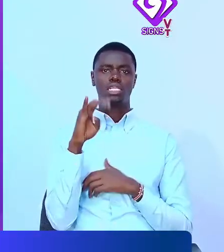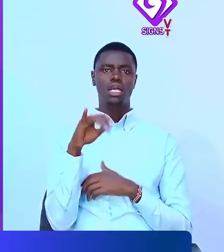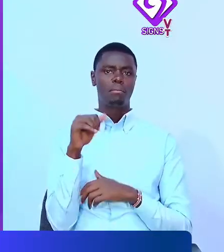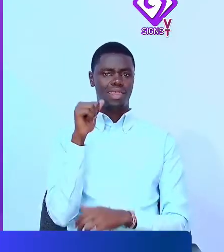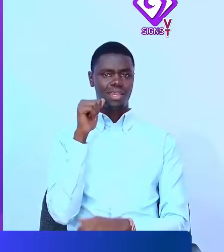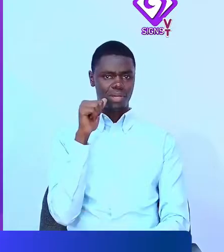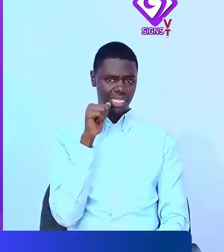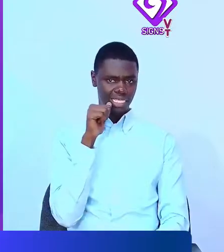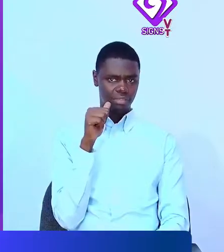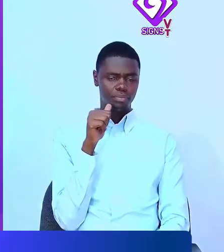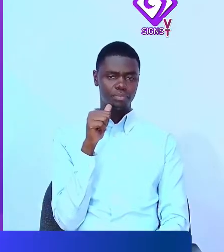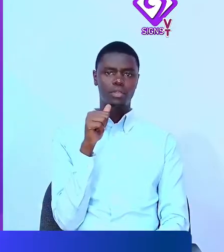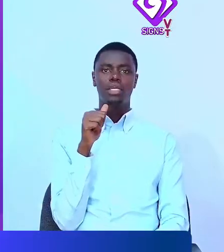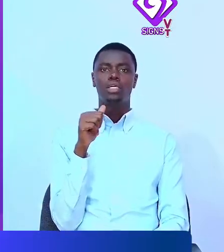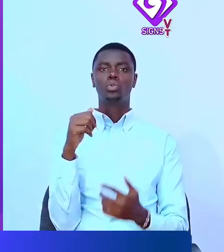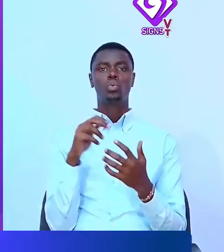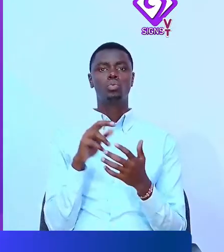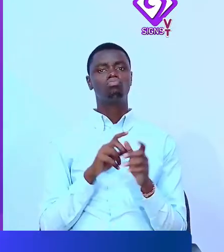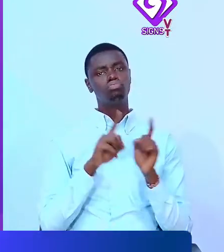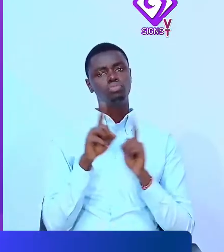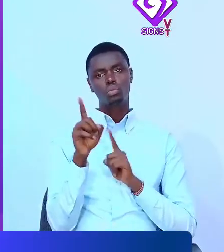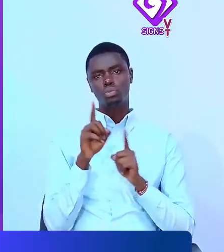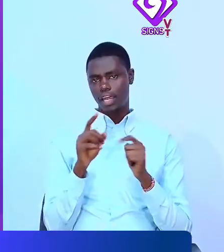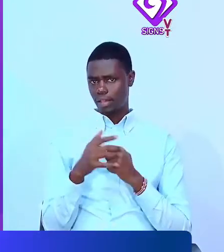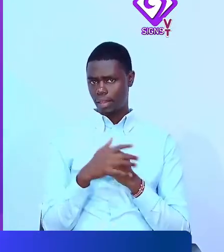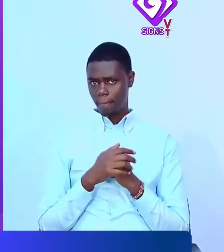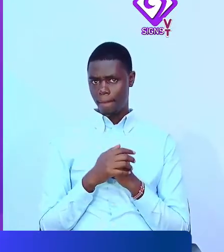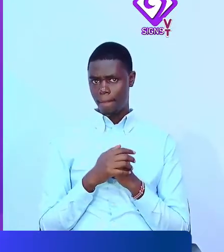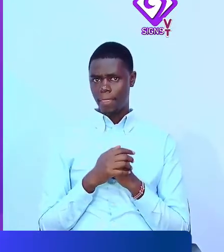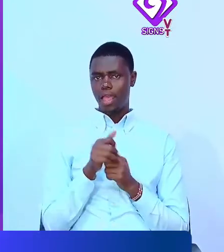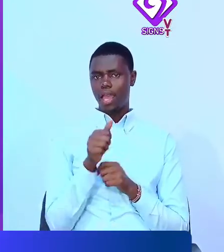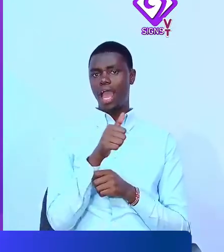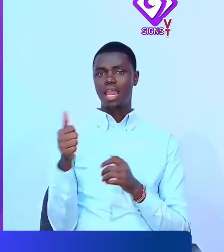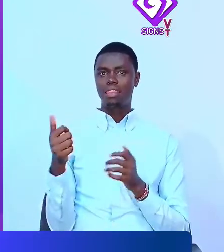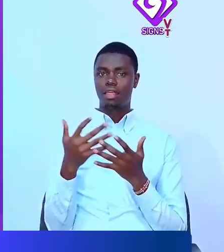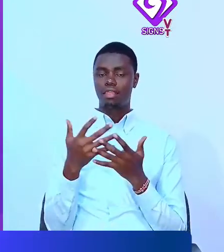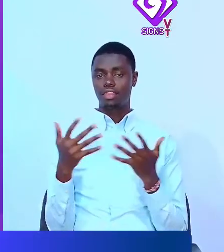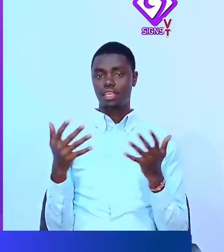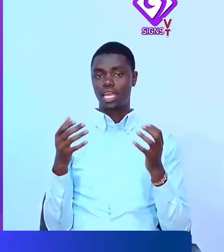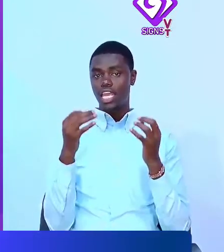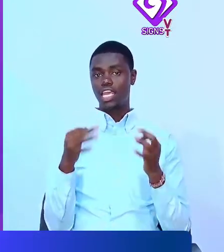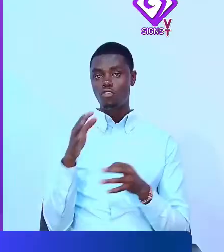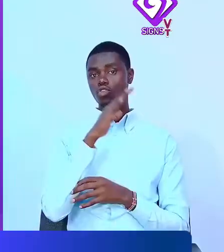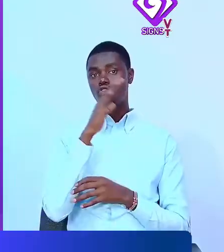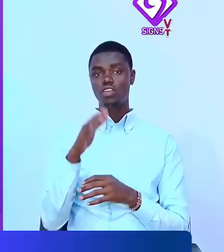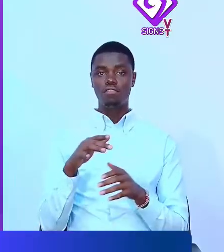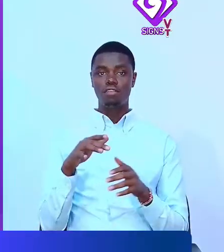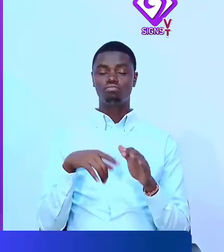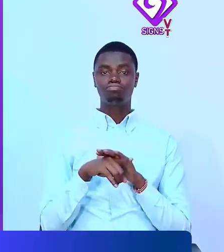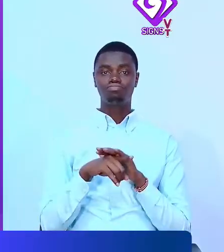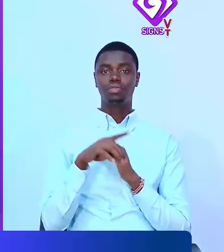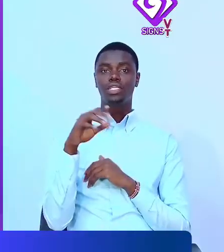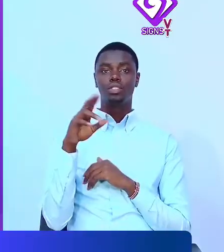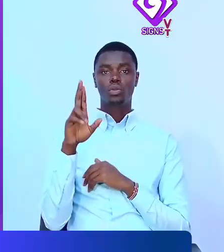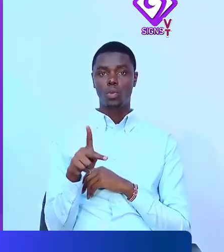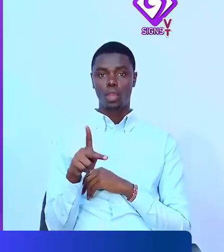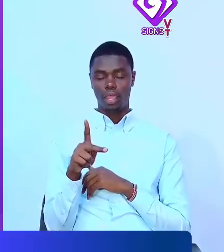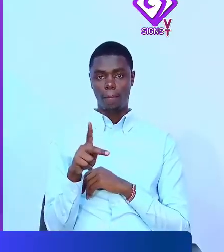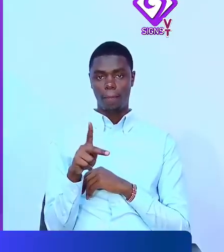British to travel? And another thing, if you have never been to England, or if you have been for that